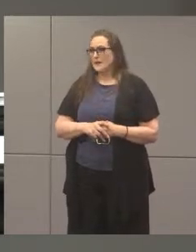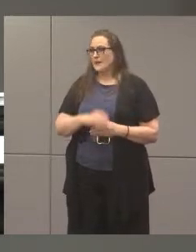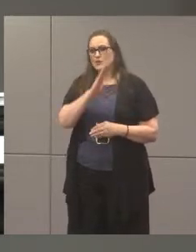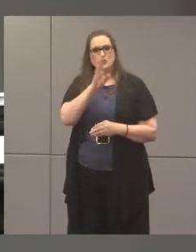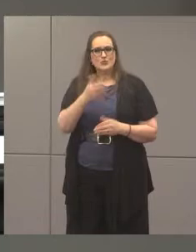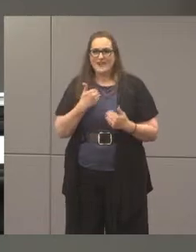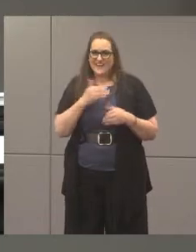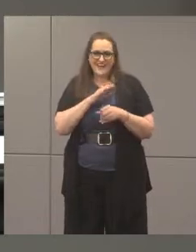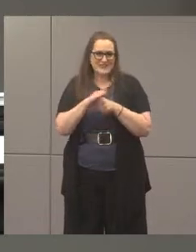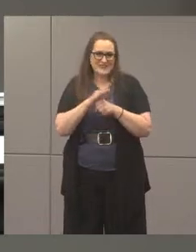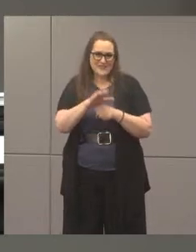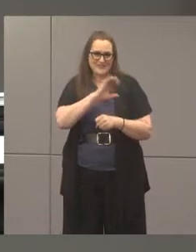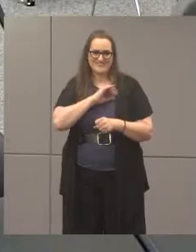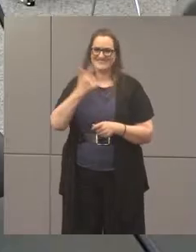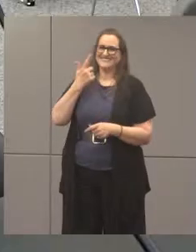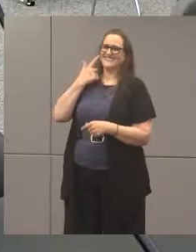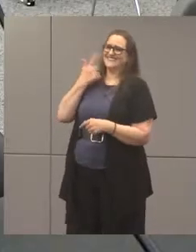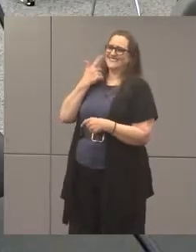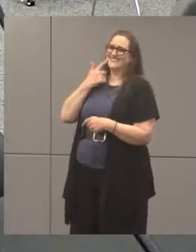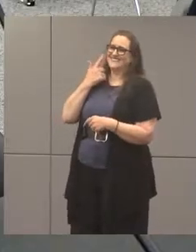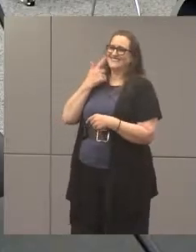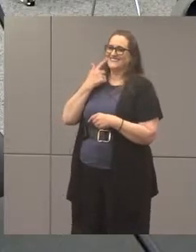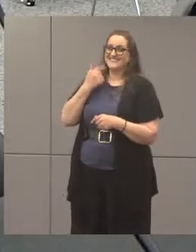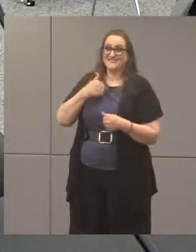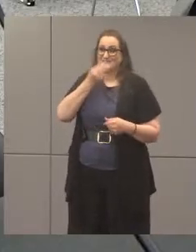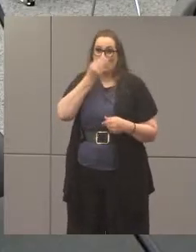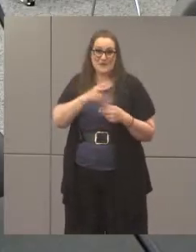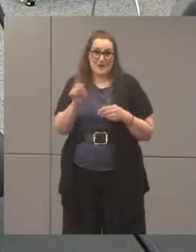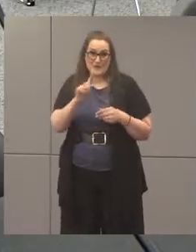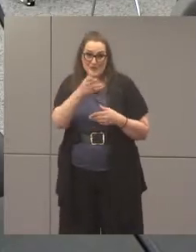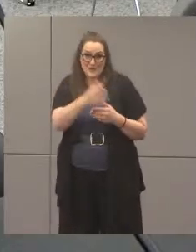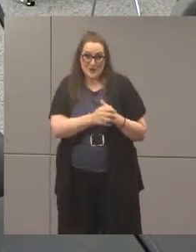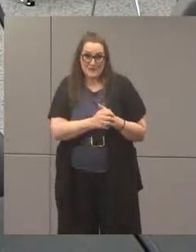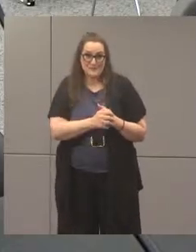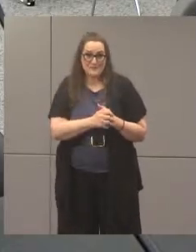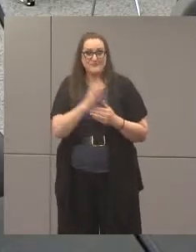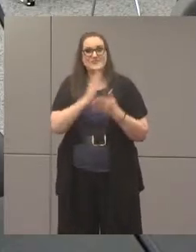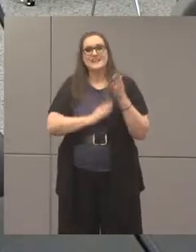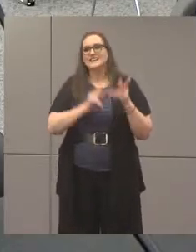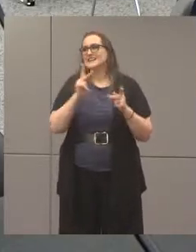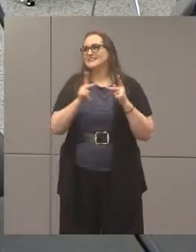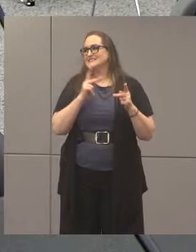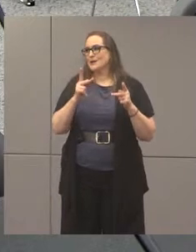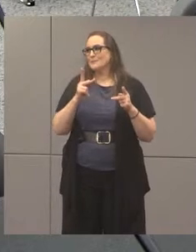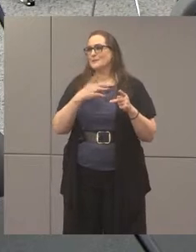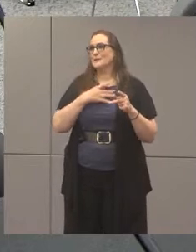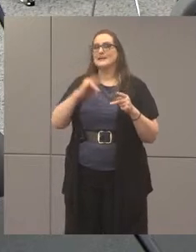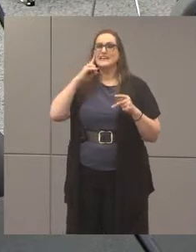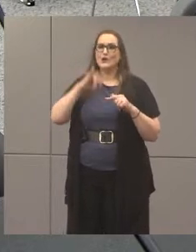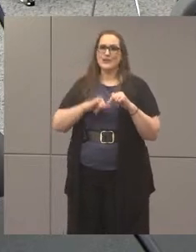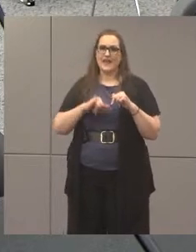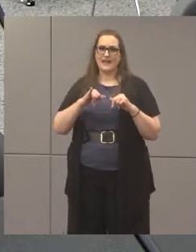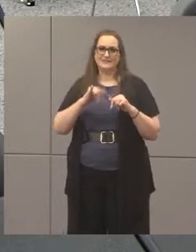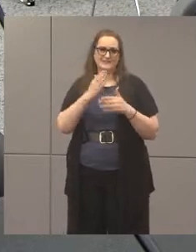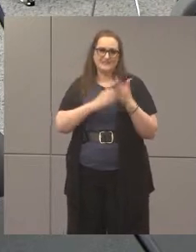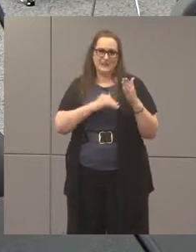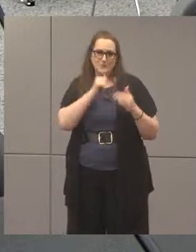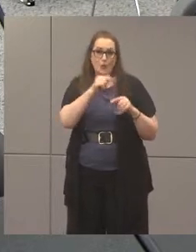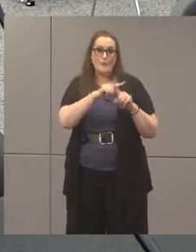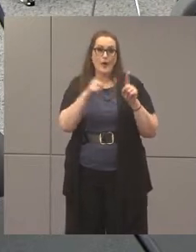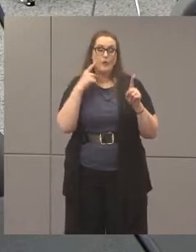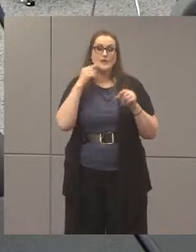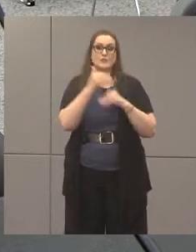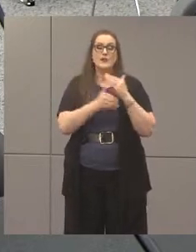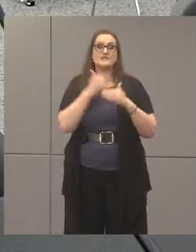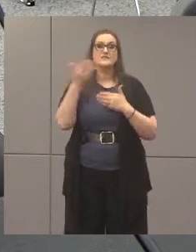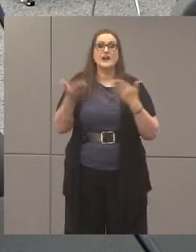have enough officers. I don't care where you are. You know, some people like to hear it, some people don't. But we're in the process